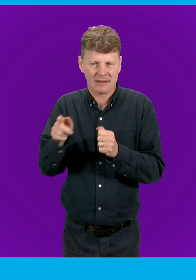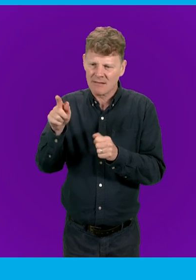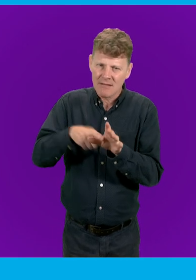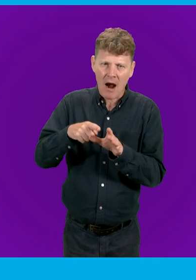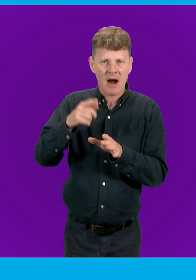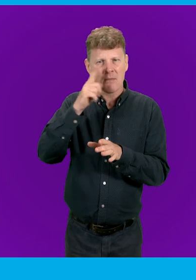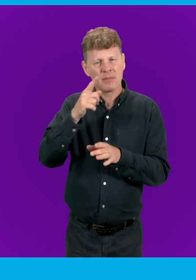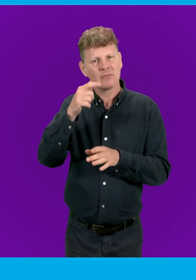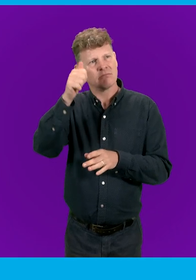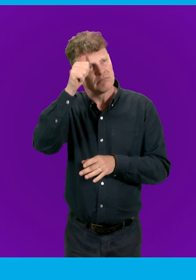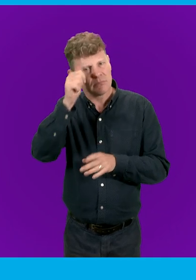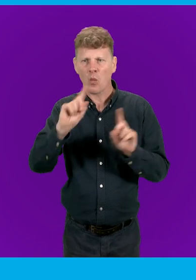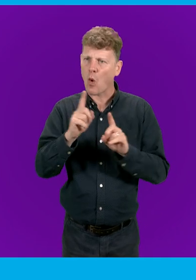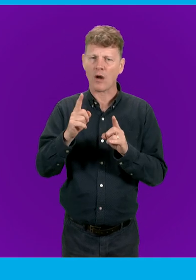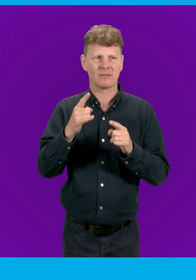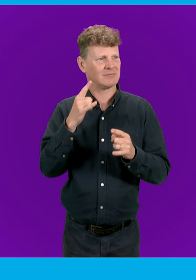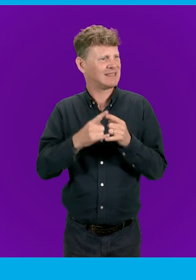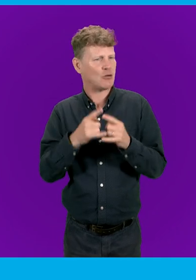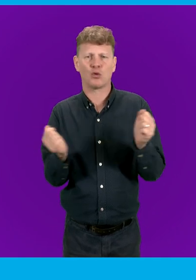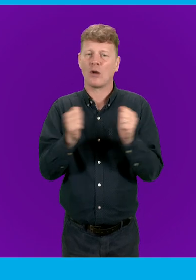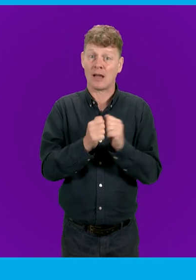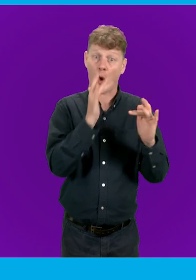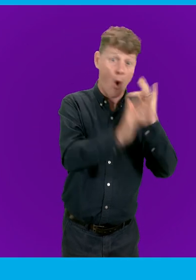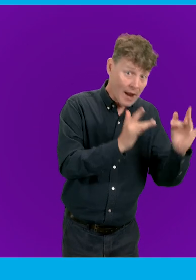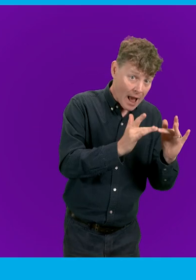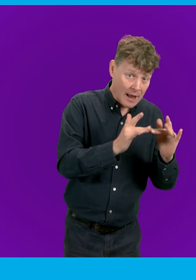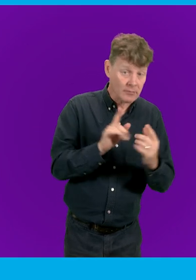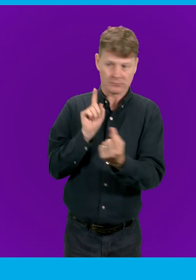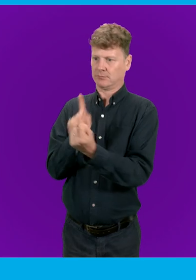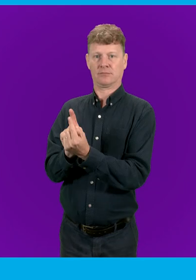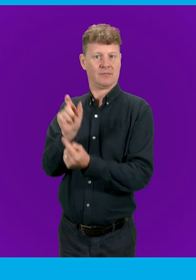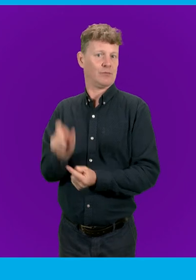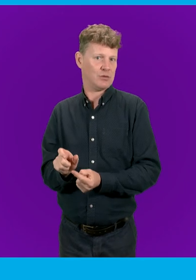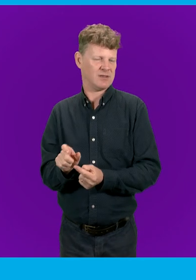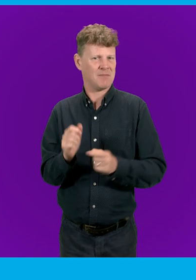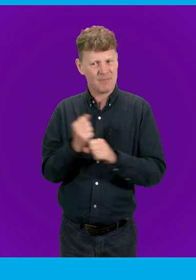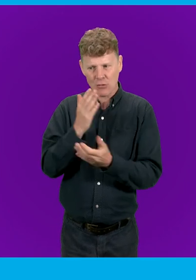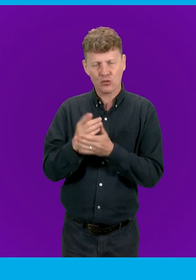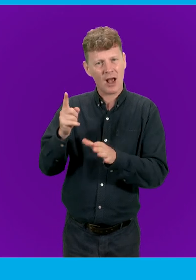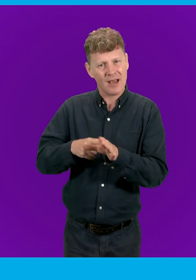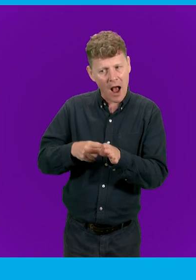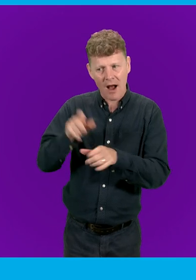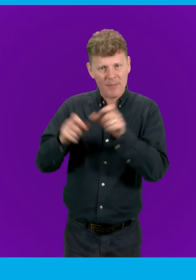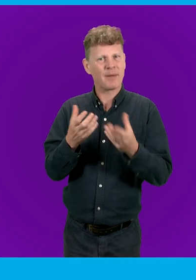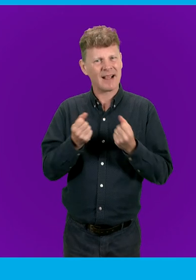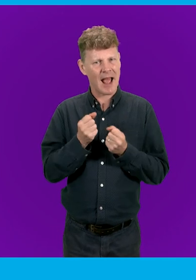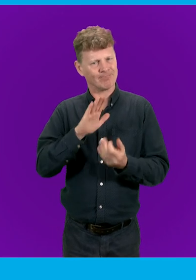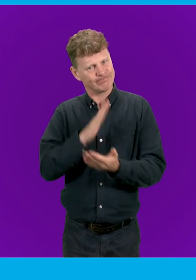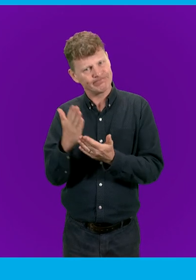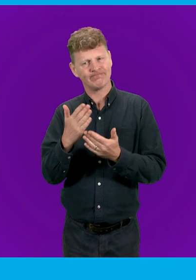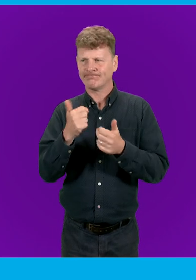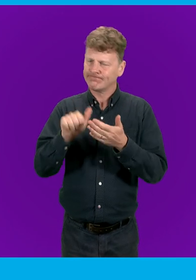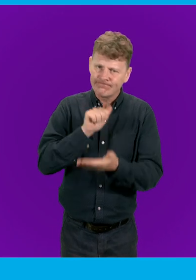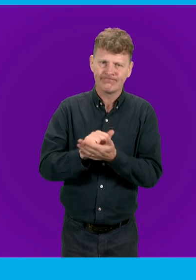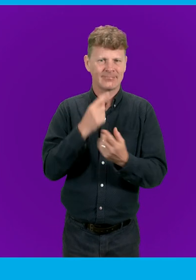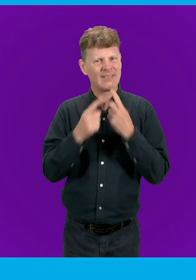both on and offline and to ensure that young people get realistic and appropriate information around consent and